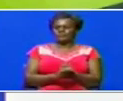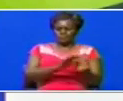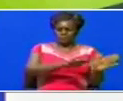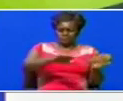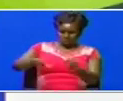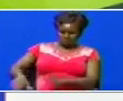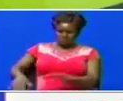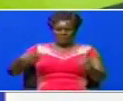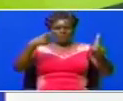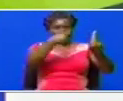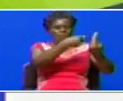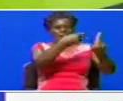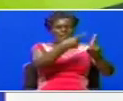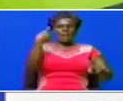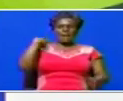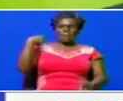Kwale, county number 02,